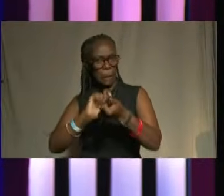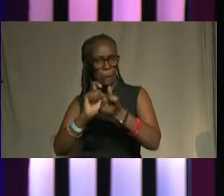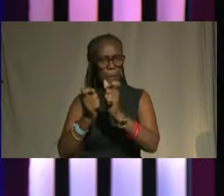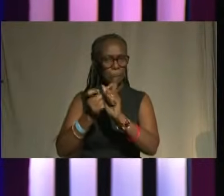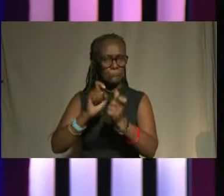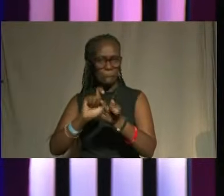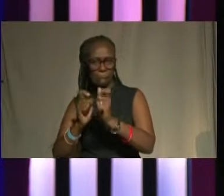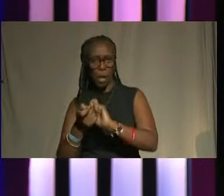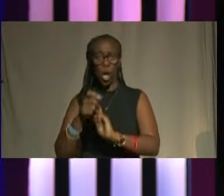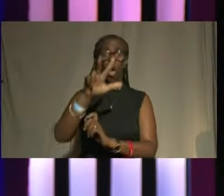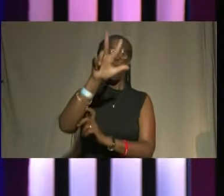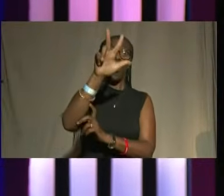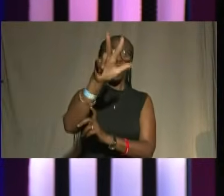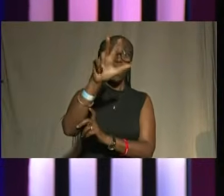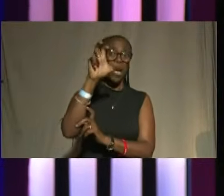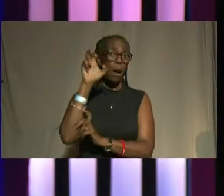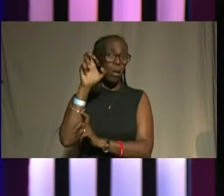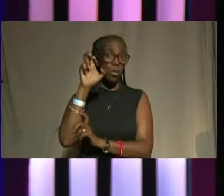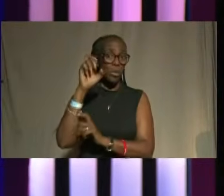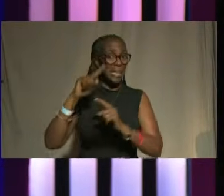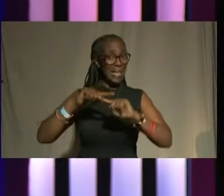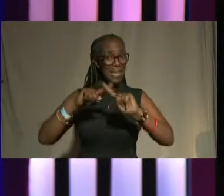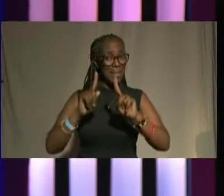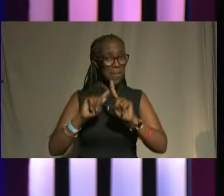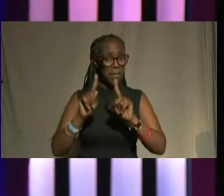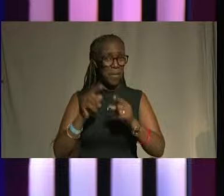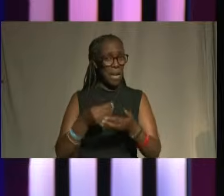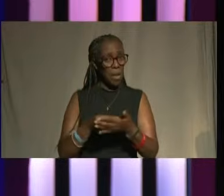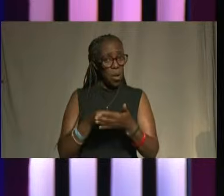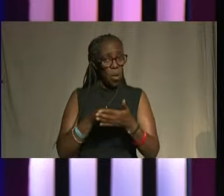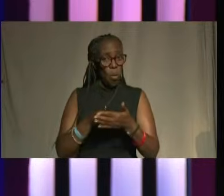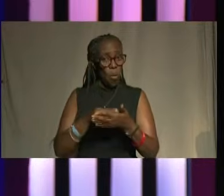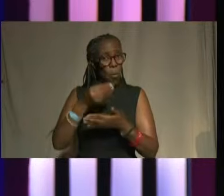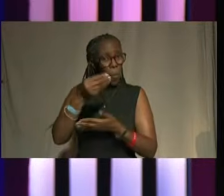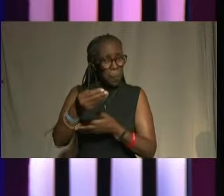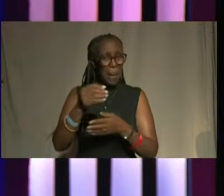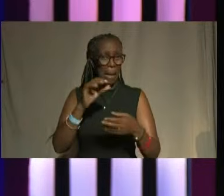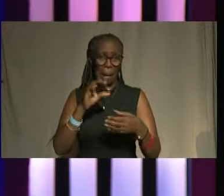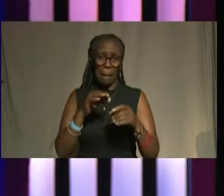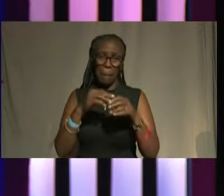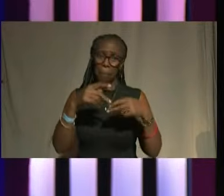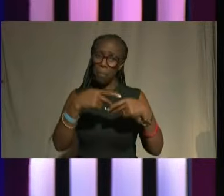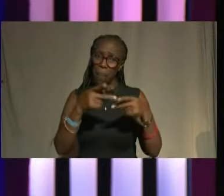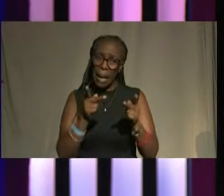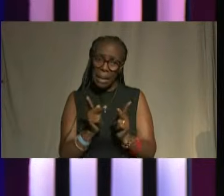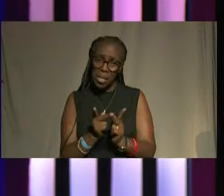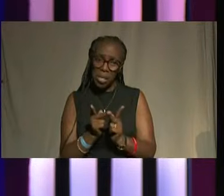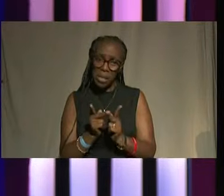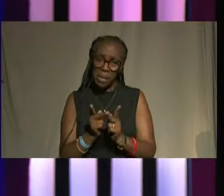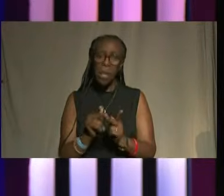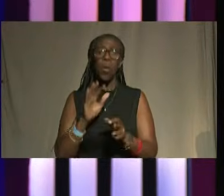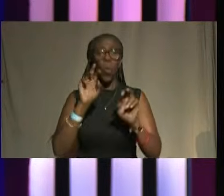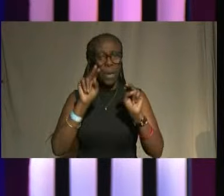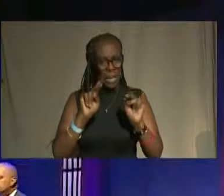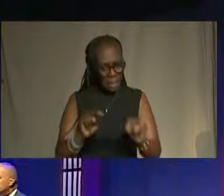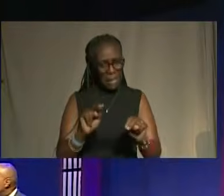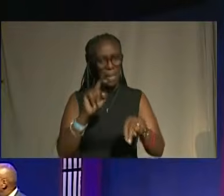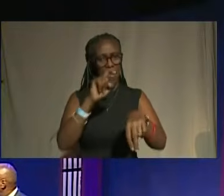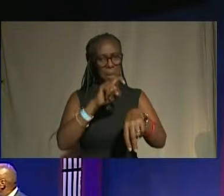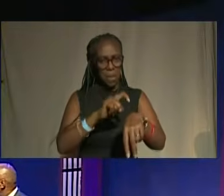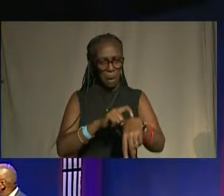packages, 180 different allowances were consolidated into 16, and it has taken time. We need that time to sort that